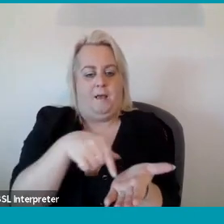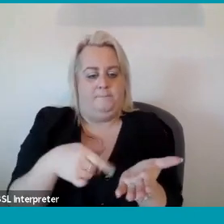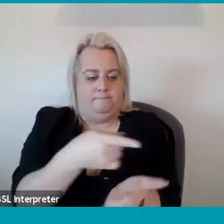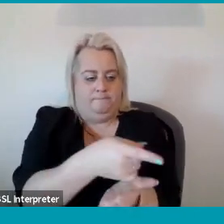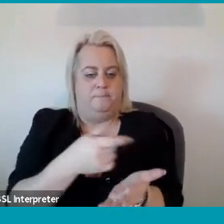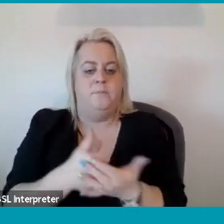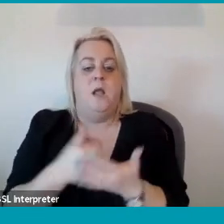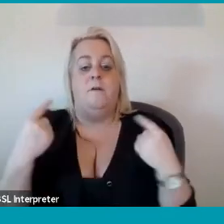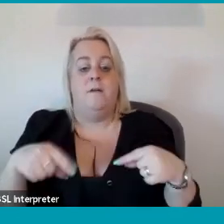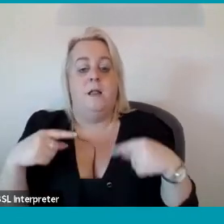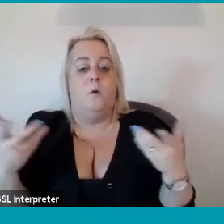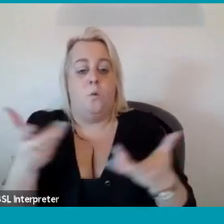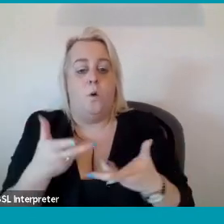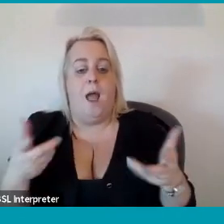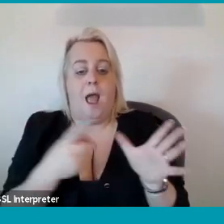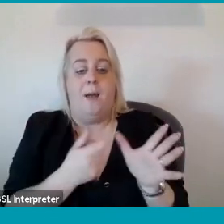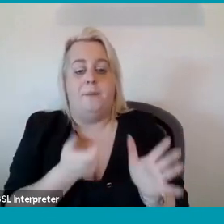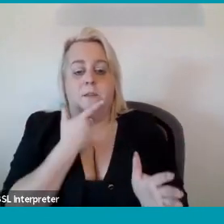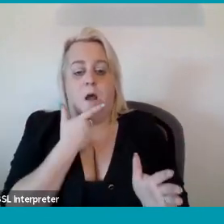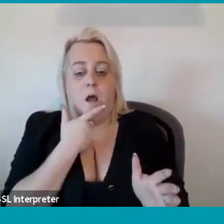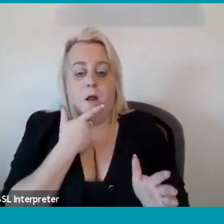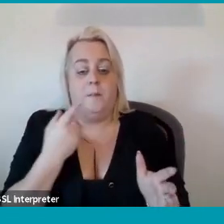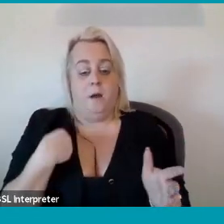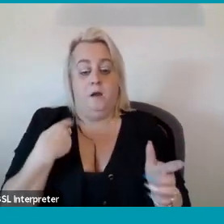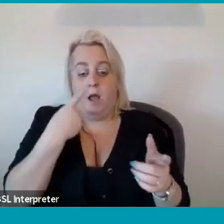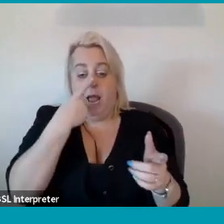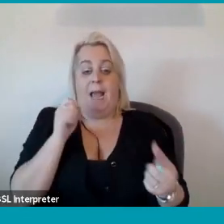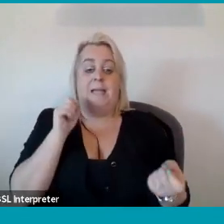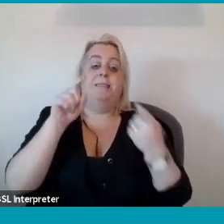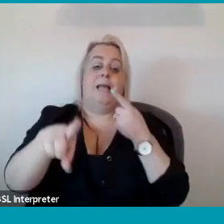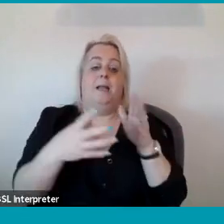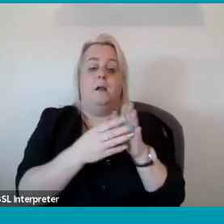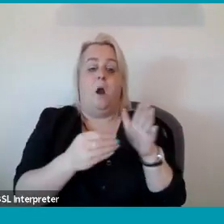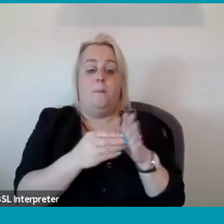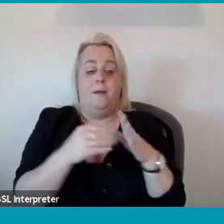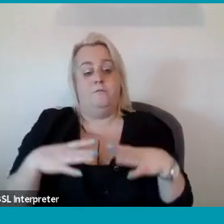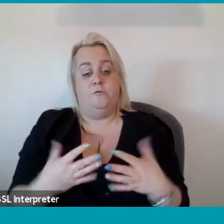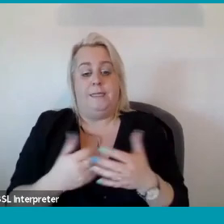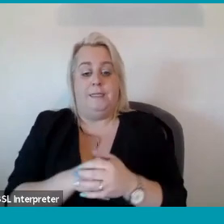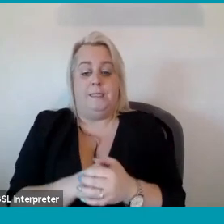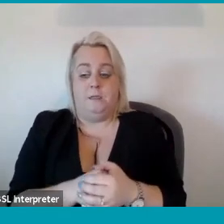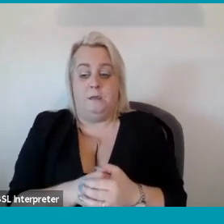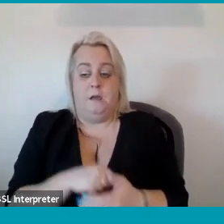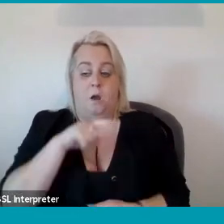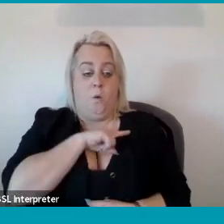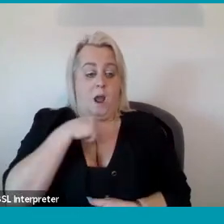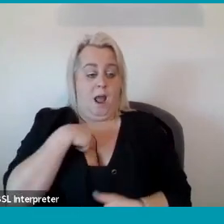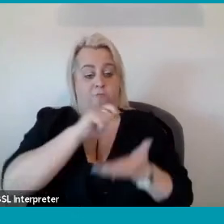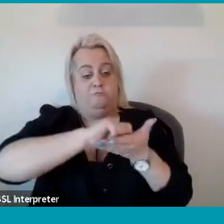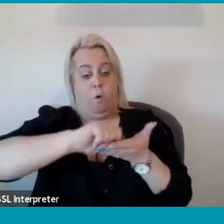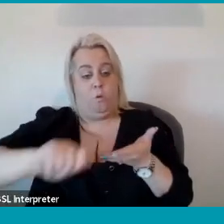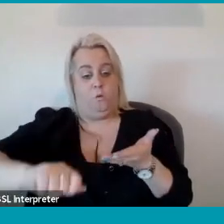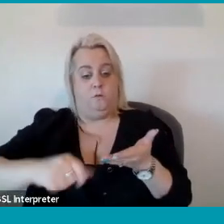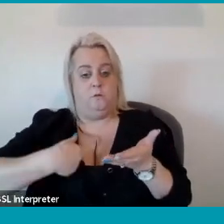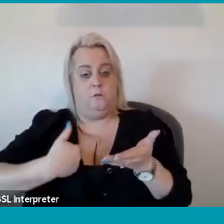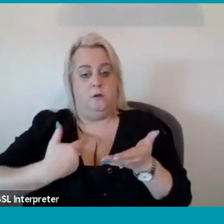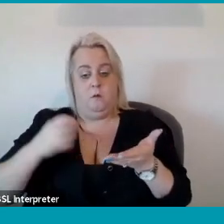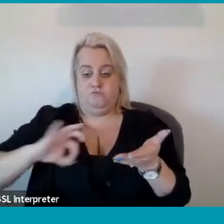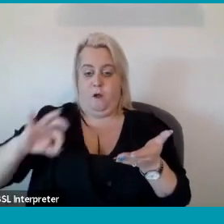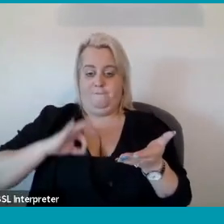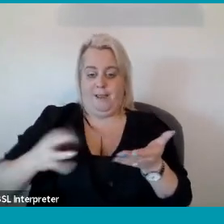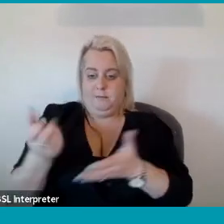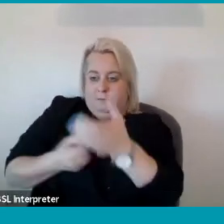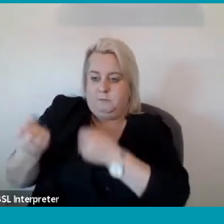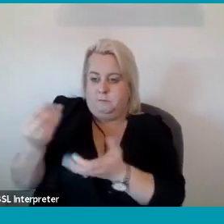available on Amazon, but I'm very happy to send you a copy free of charge, because the reason I wrote it wasn't to